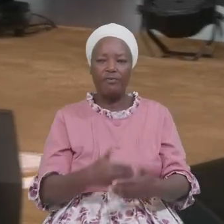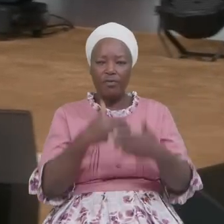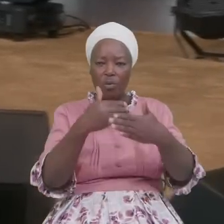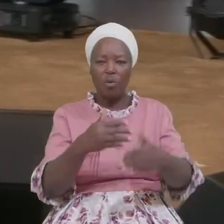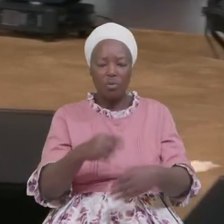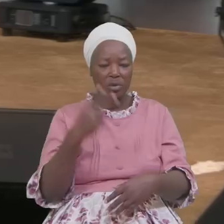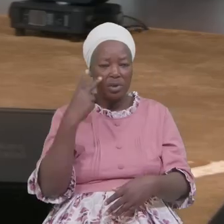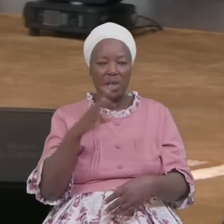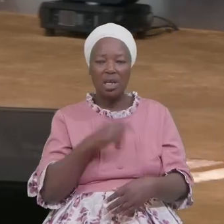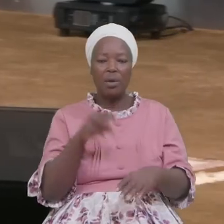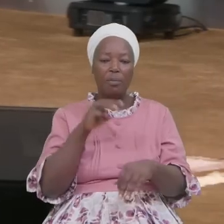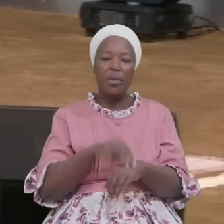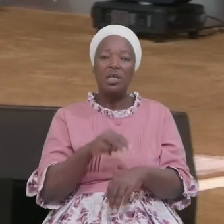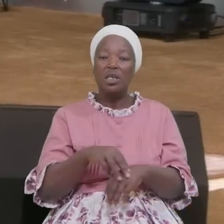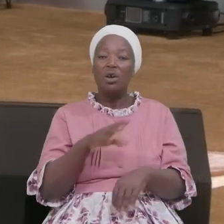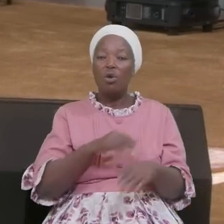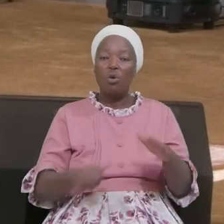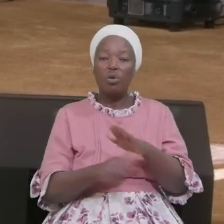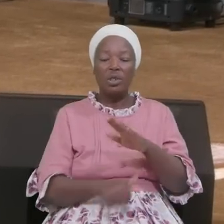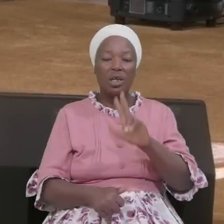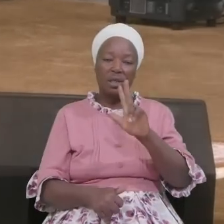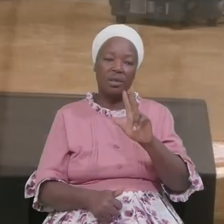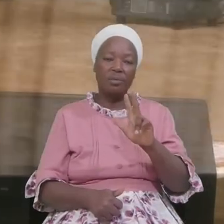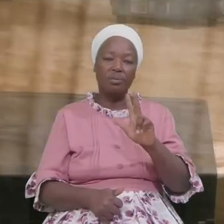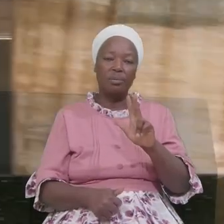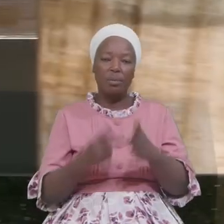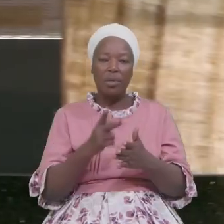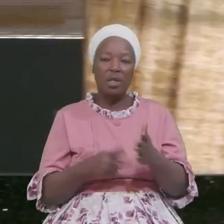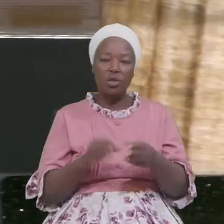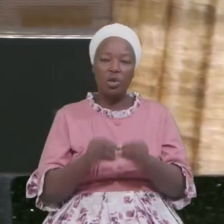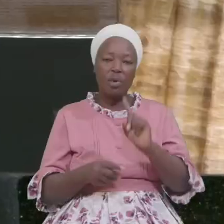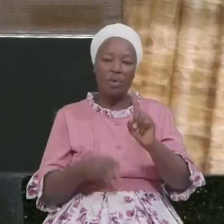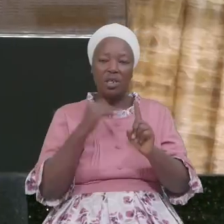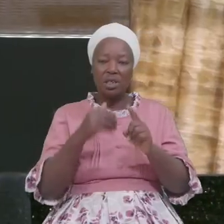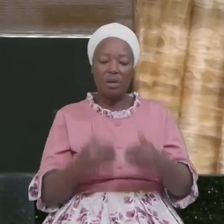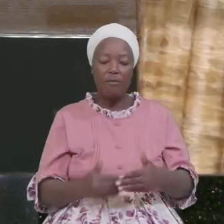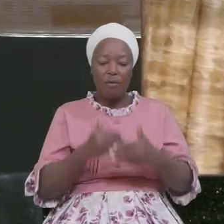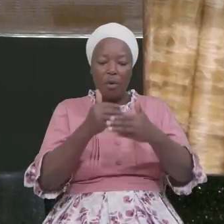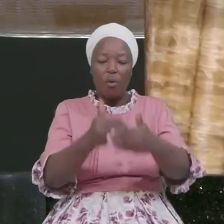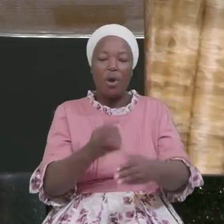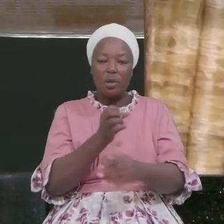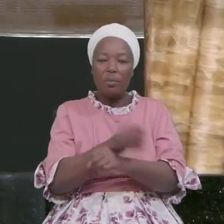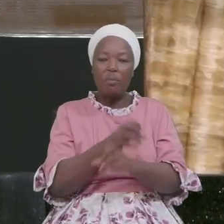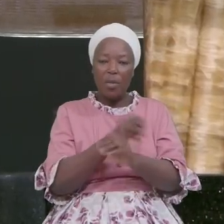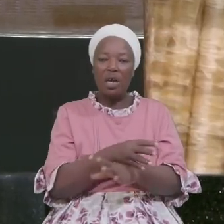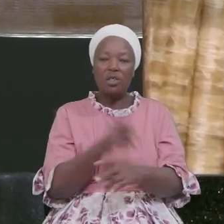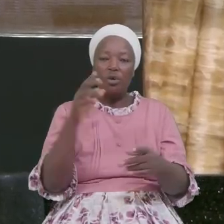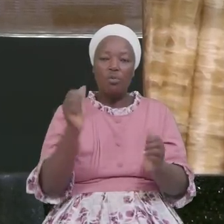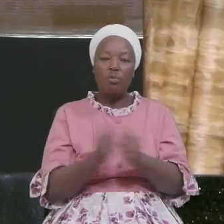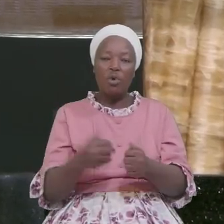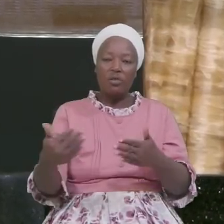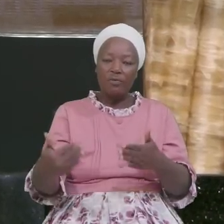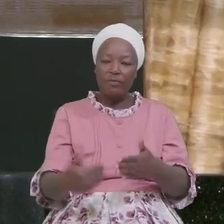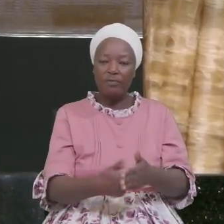the message to three parts. Number one, the forward march with fresh focus.